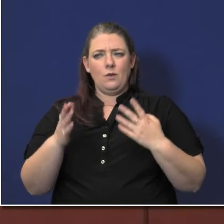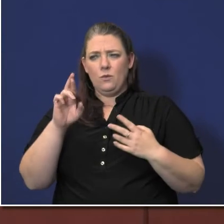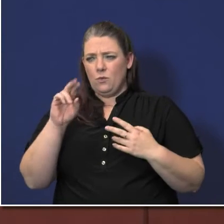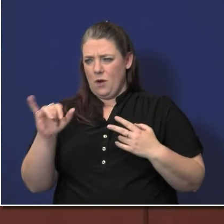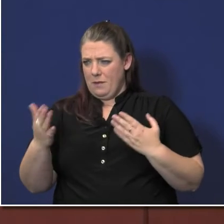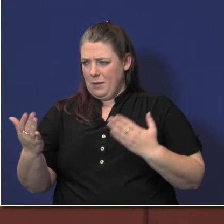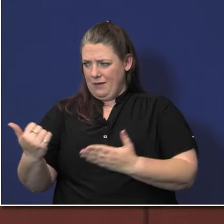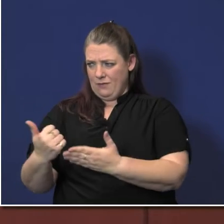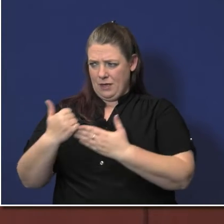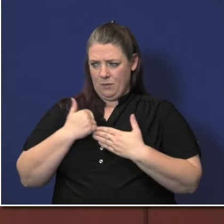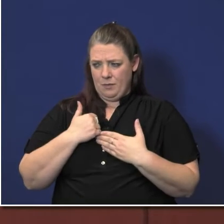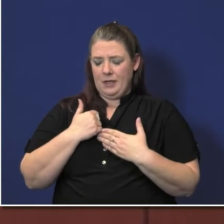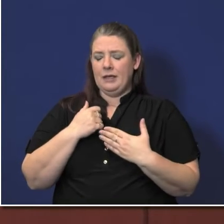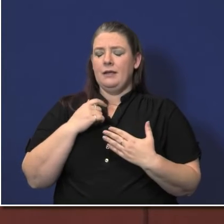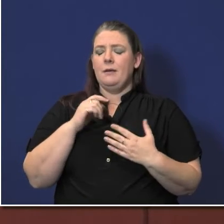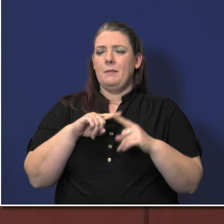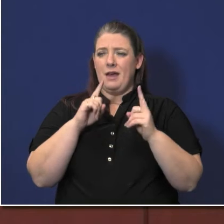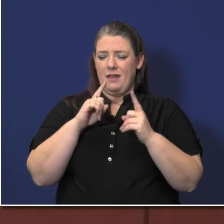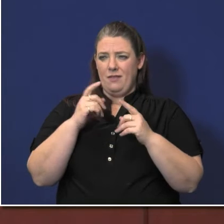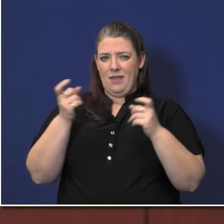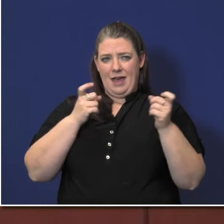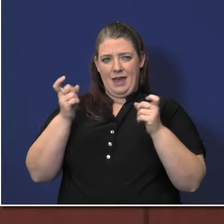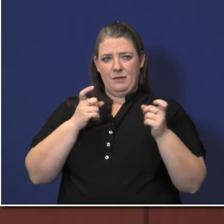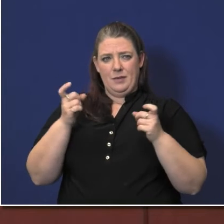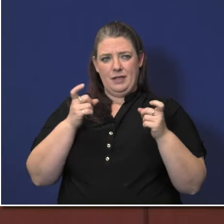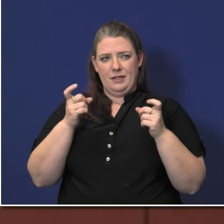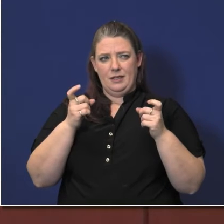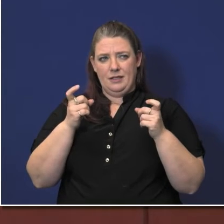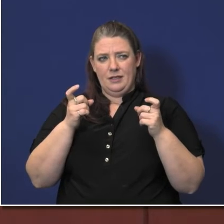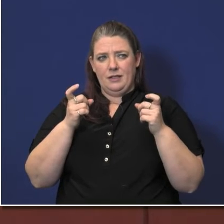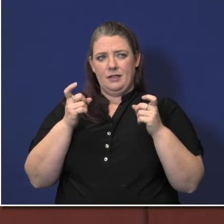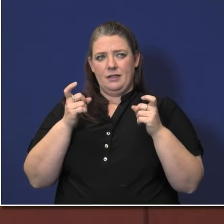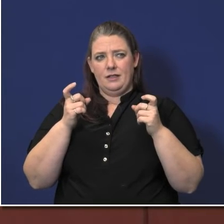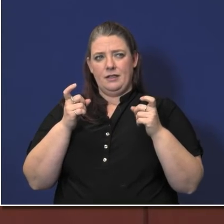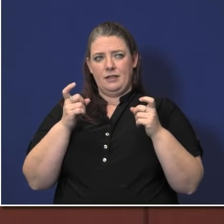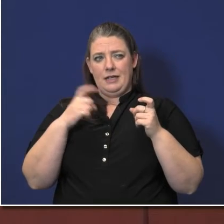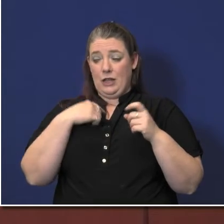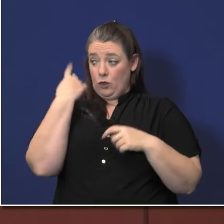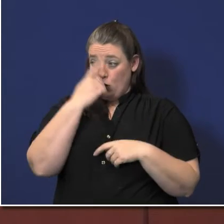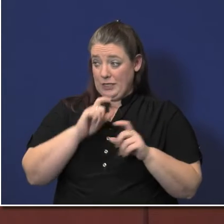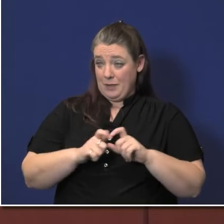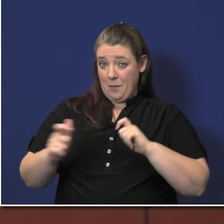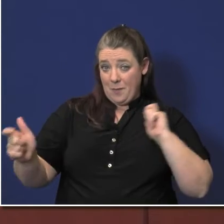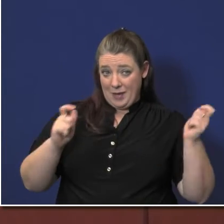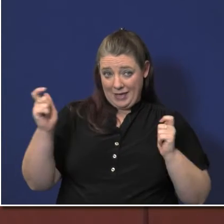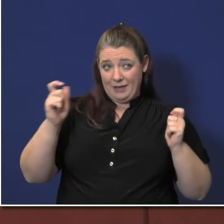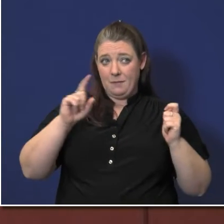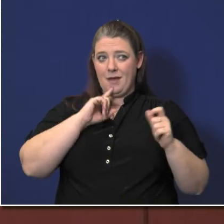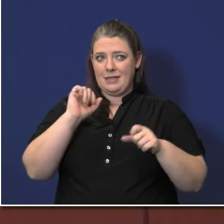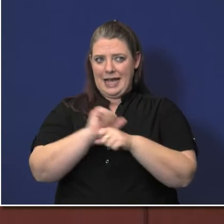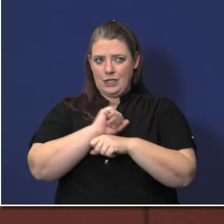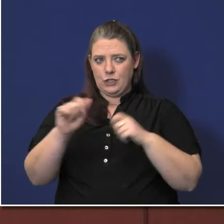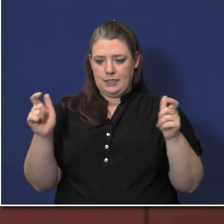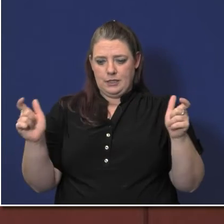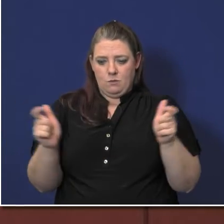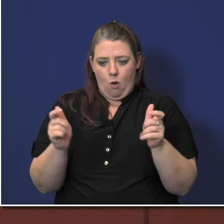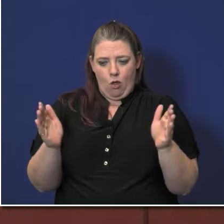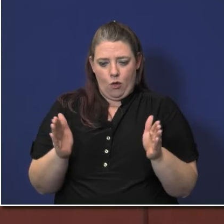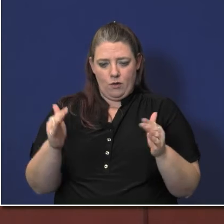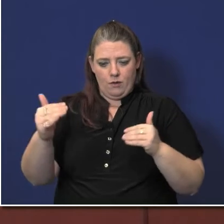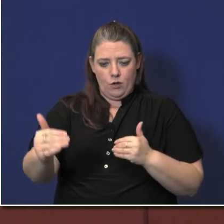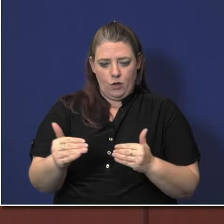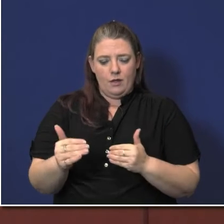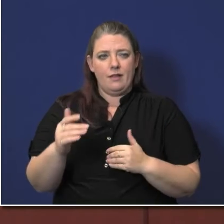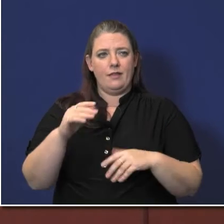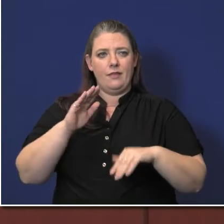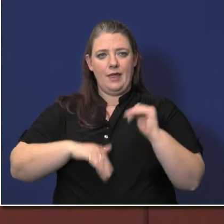here, but the administration building, it looks big, but it's actually smaller than a middle school, square